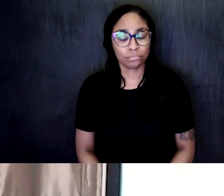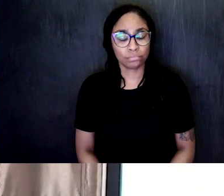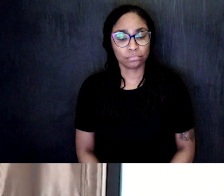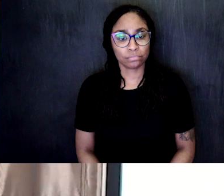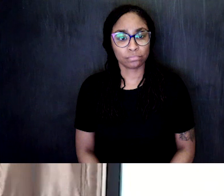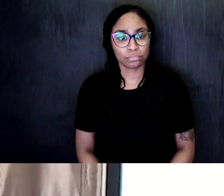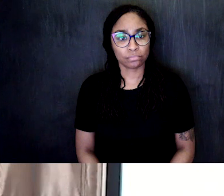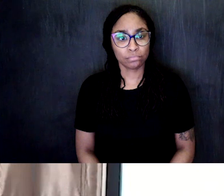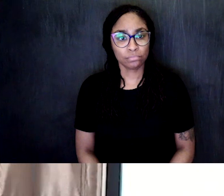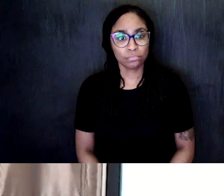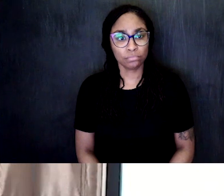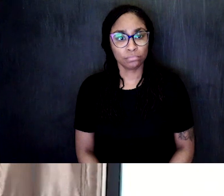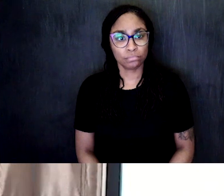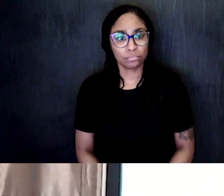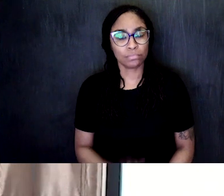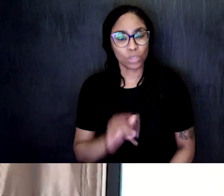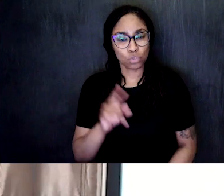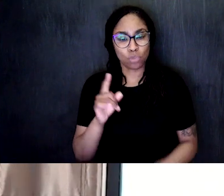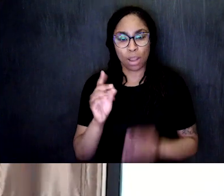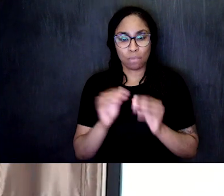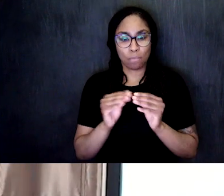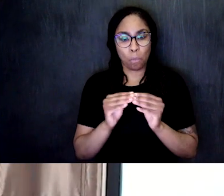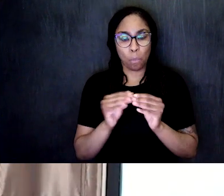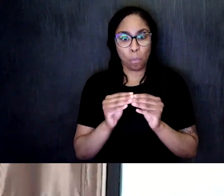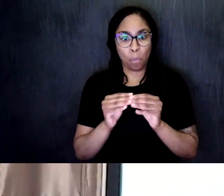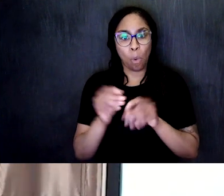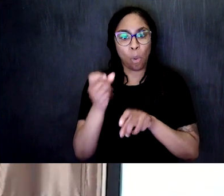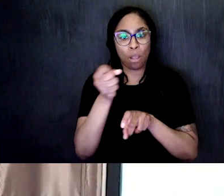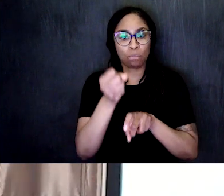And just try to inch it more and more